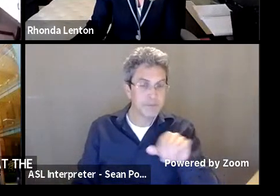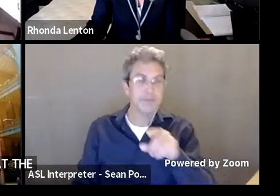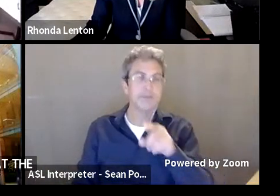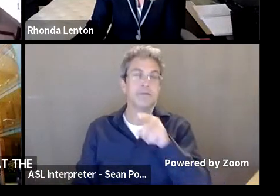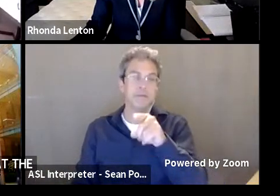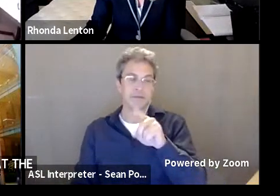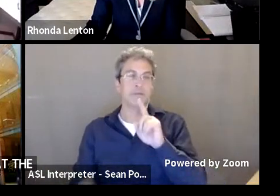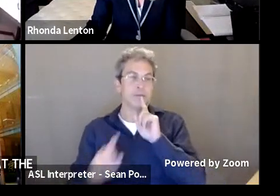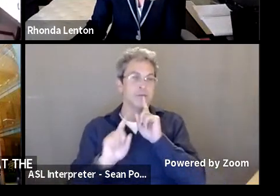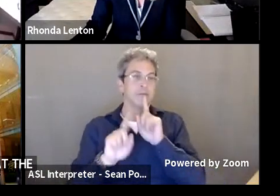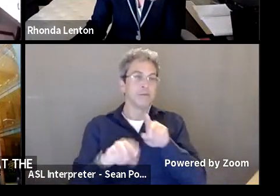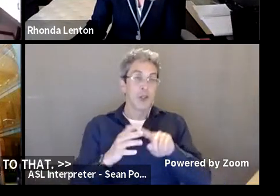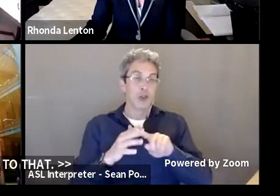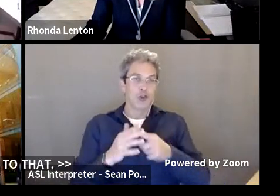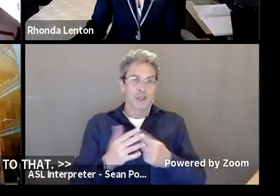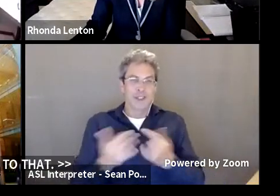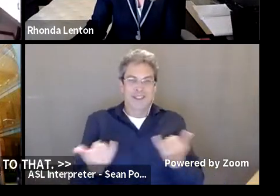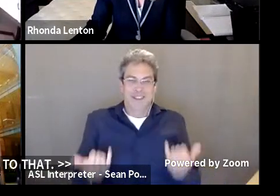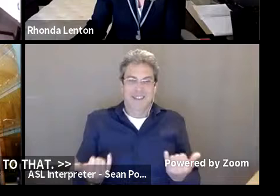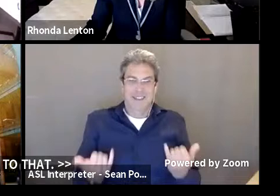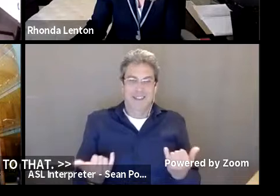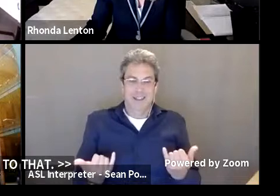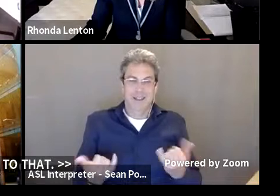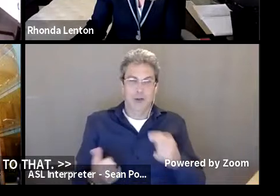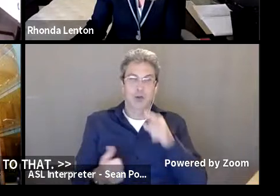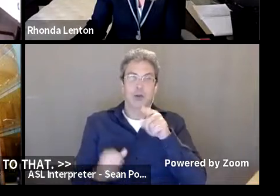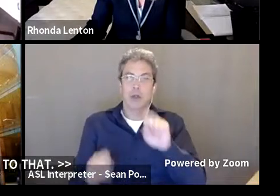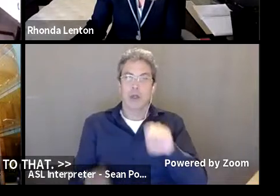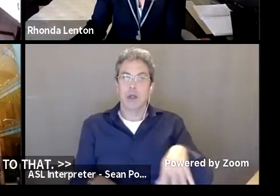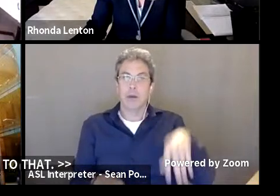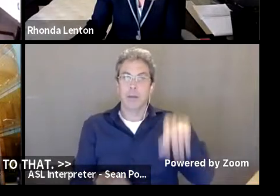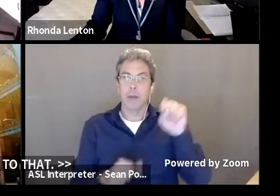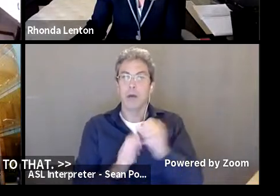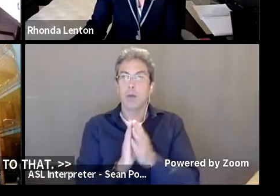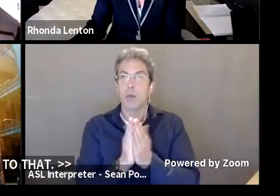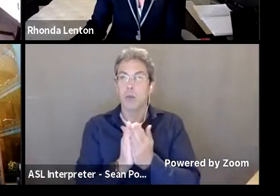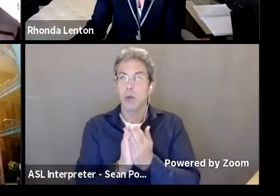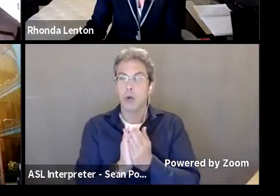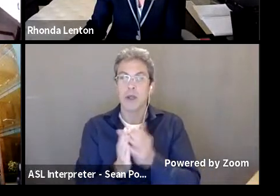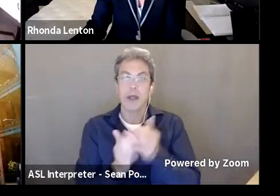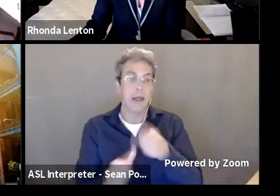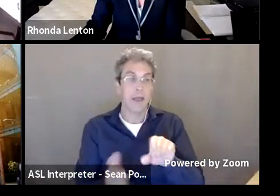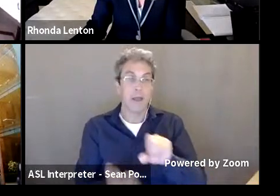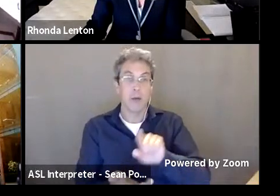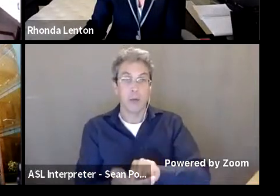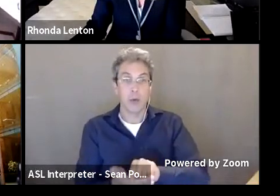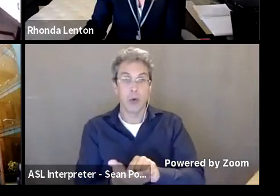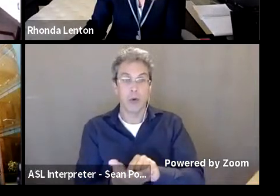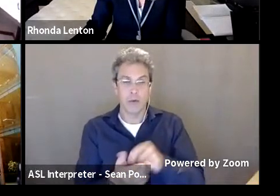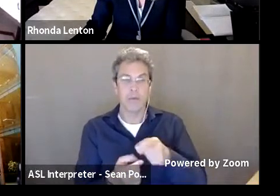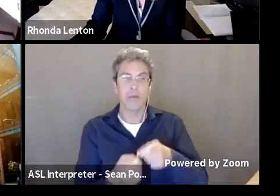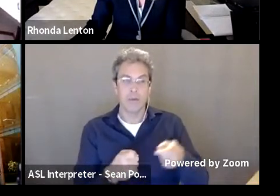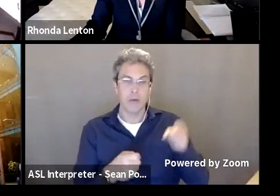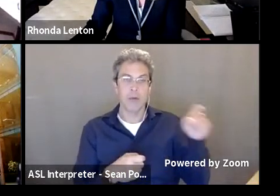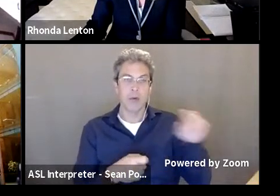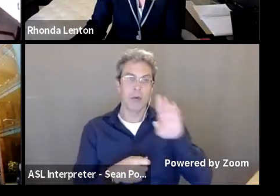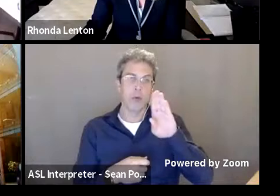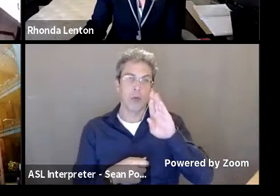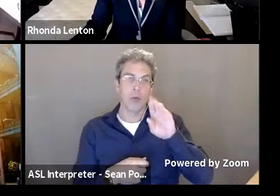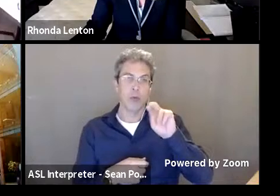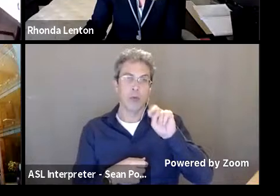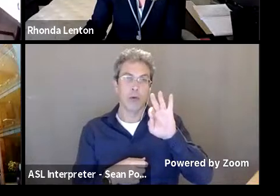Actually, starting today, pickup for circulating print material is available from Bronfman,